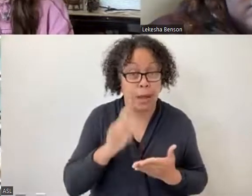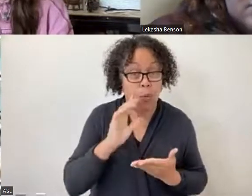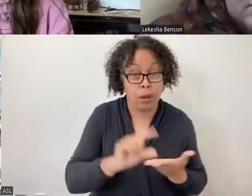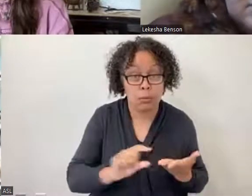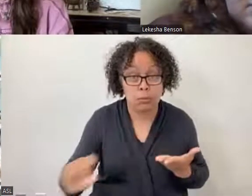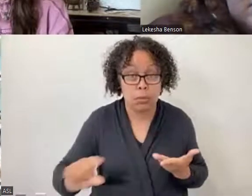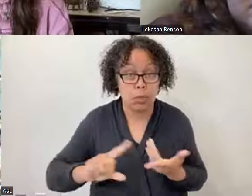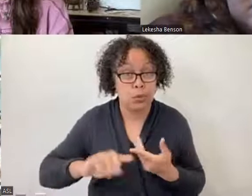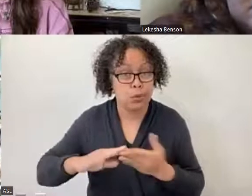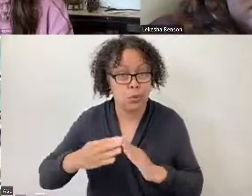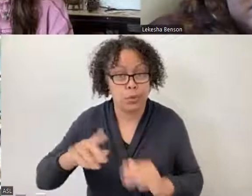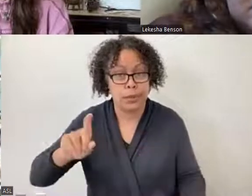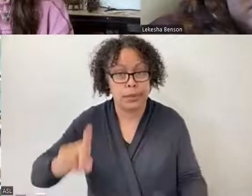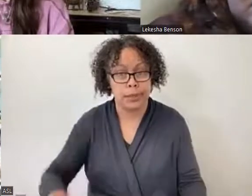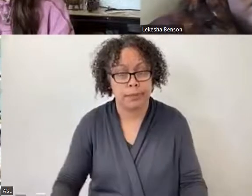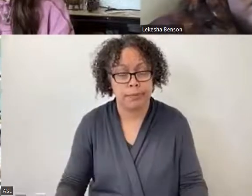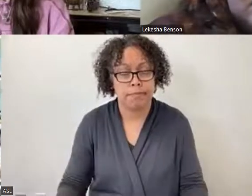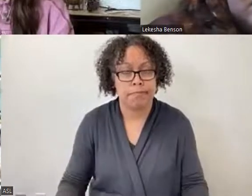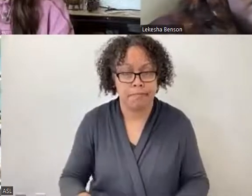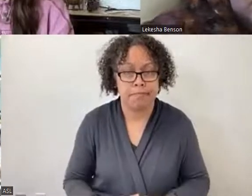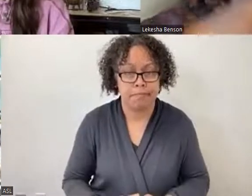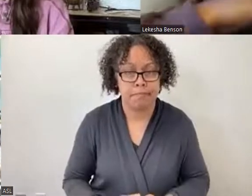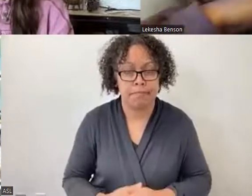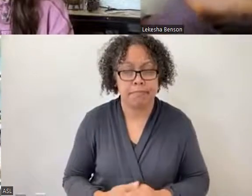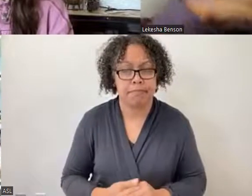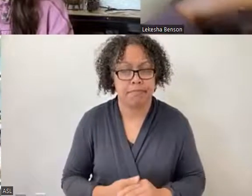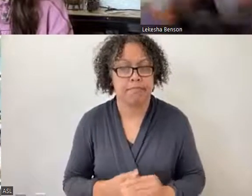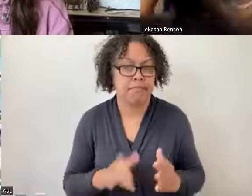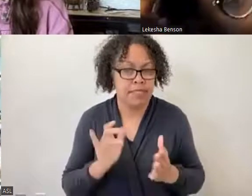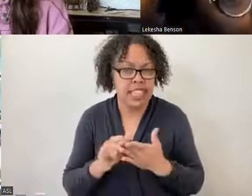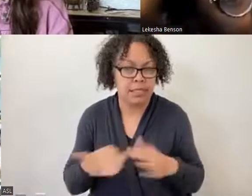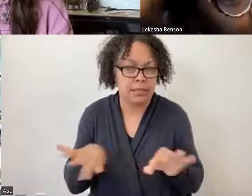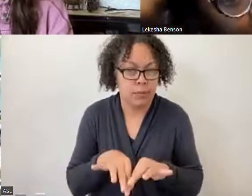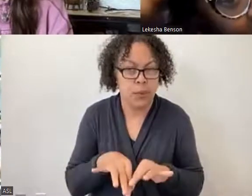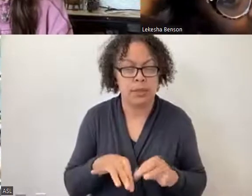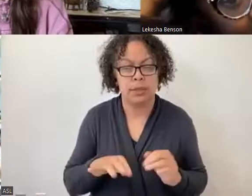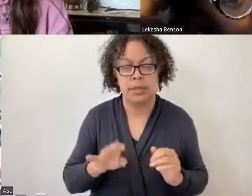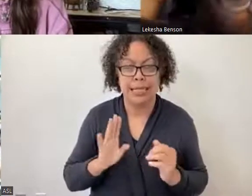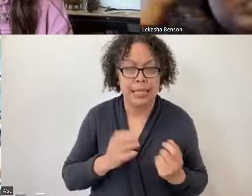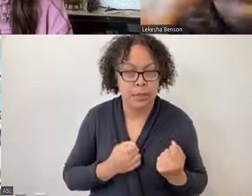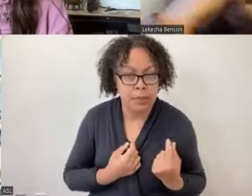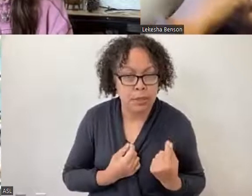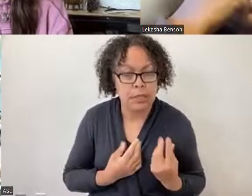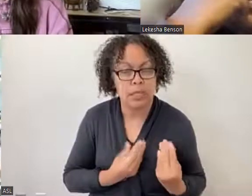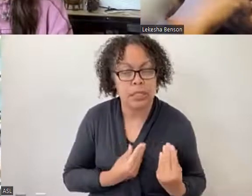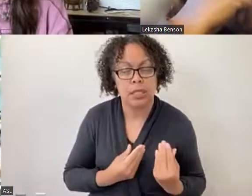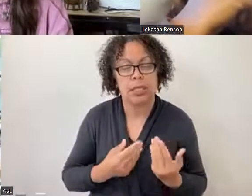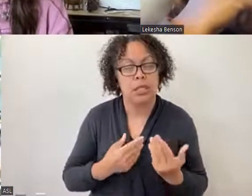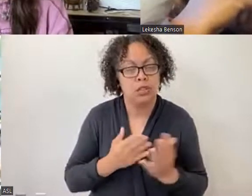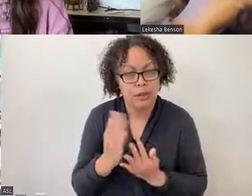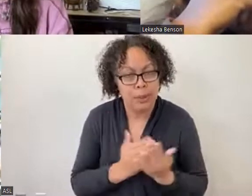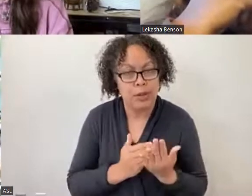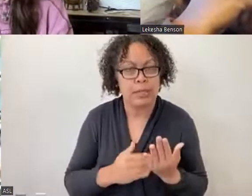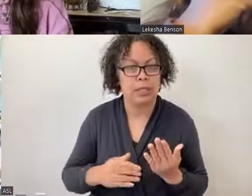the community. So we want those things, the empathy, the transparency, and the selflessness to